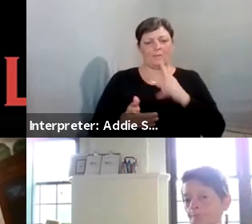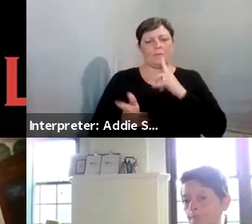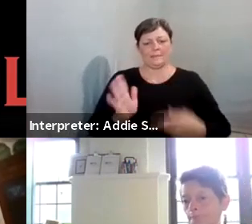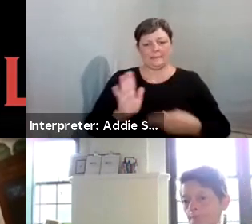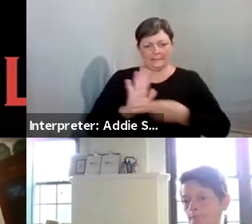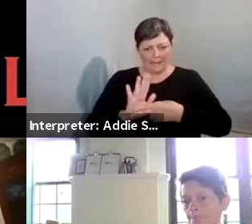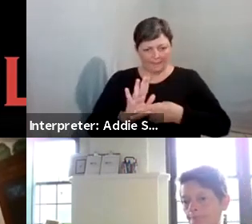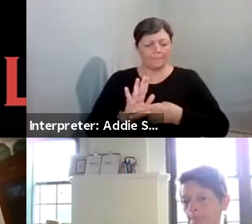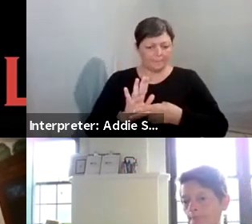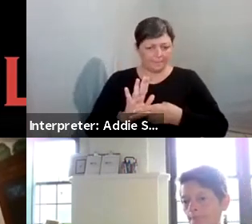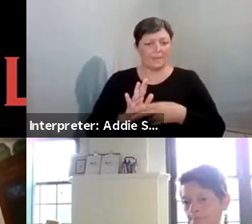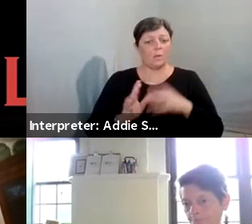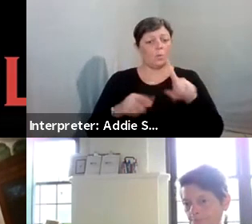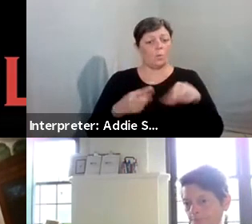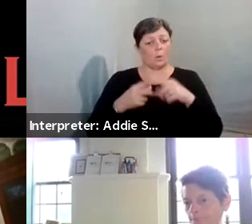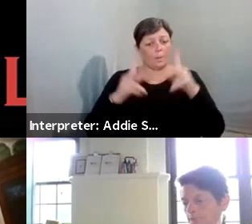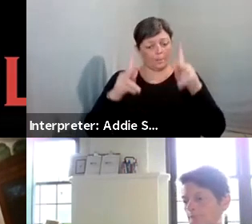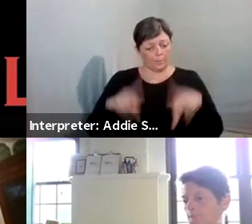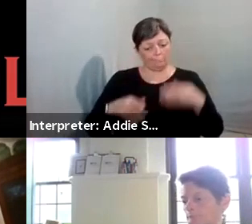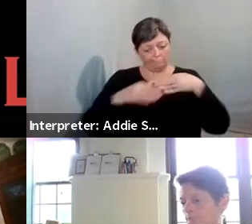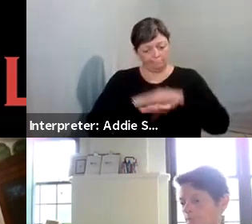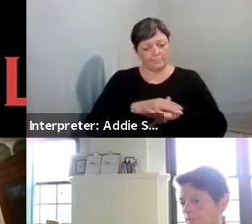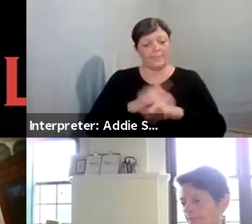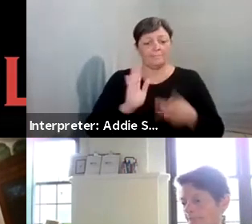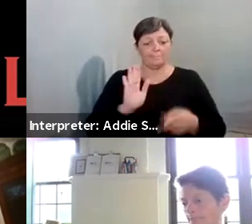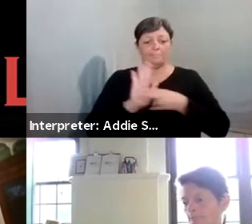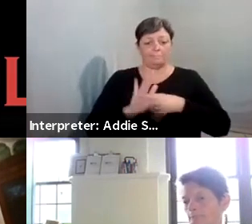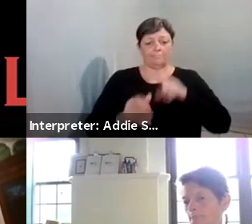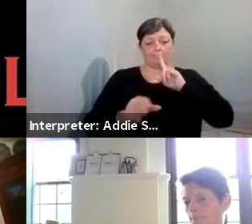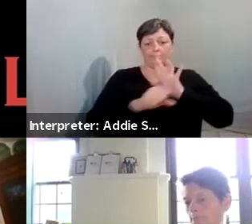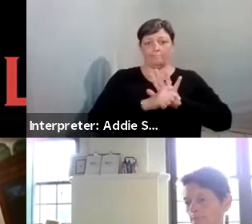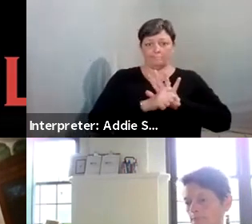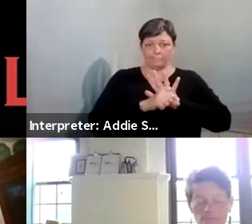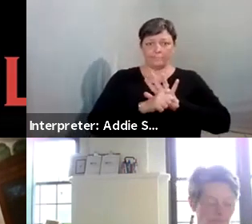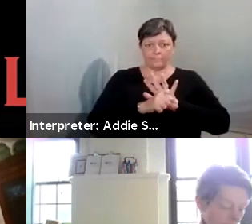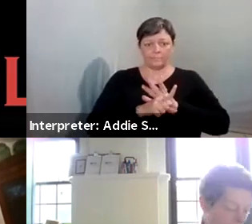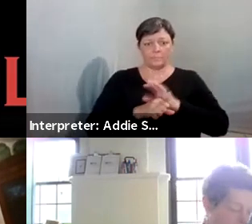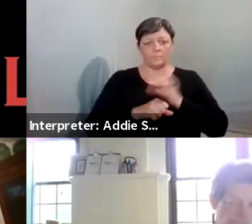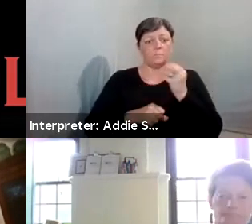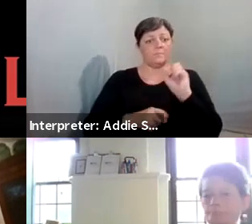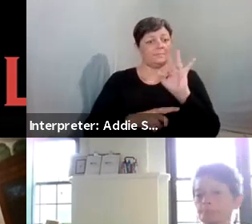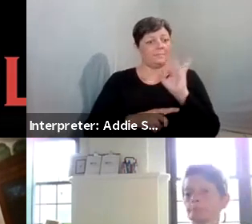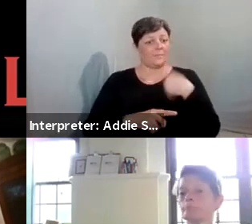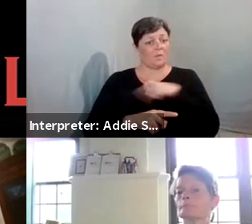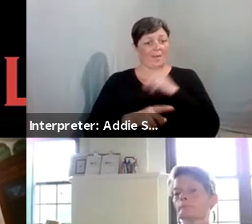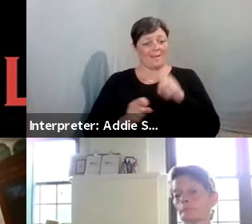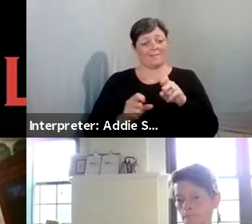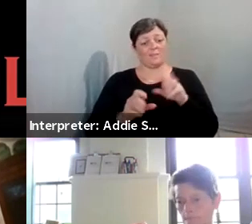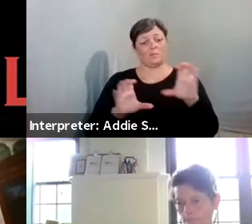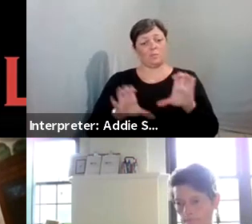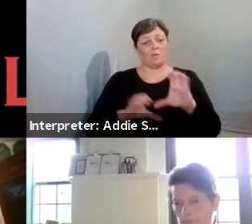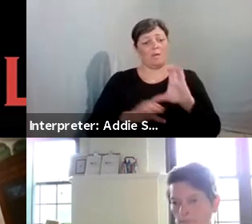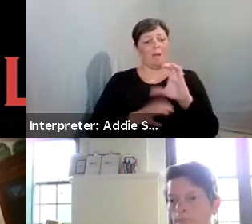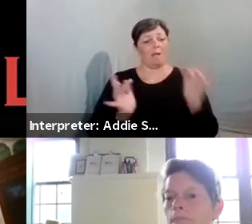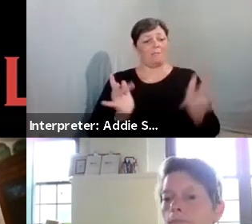when an individual comes in, they sign an attestation so that if we do have to do contact tracing, we know